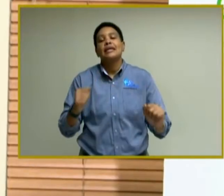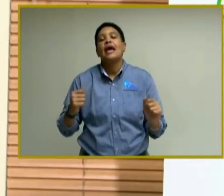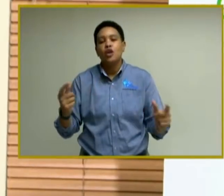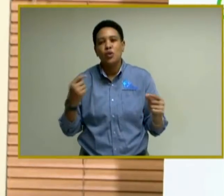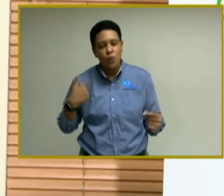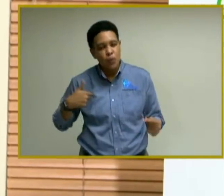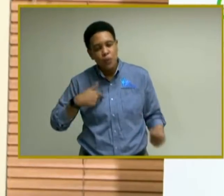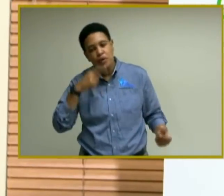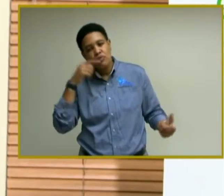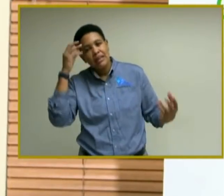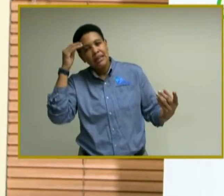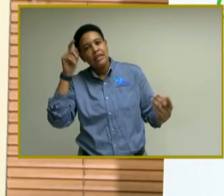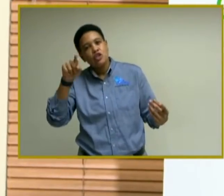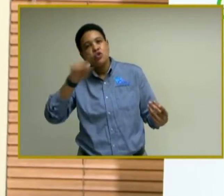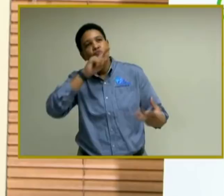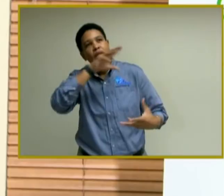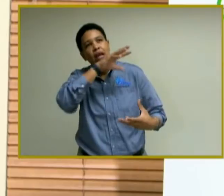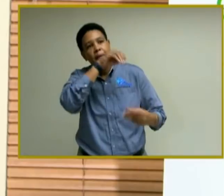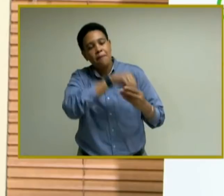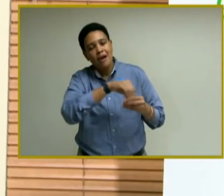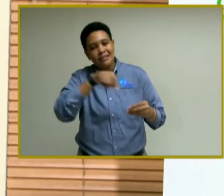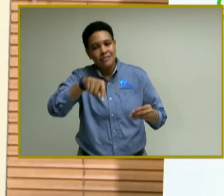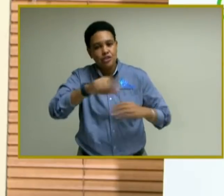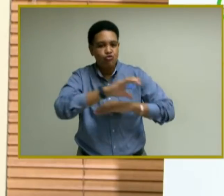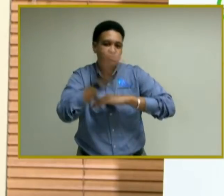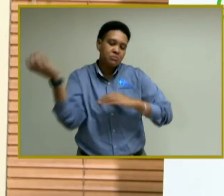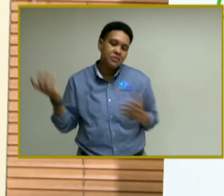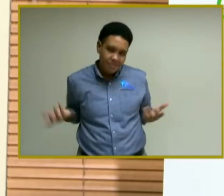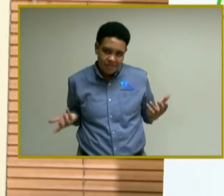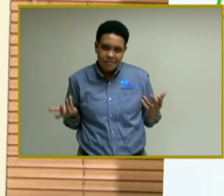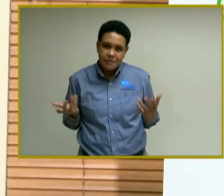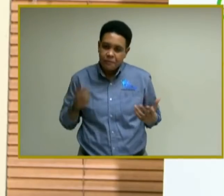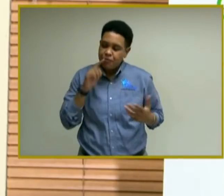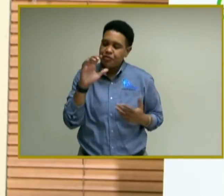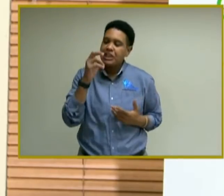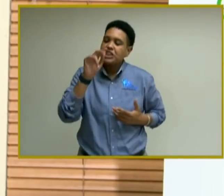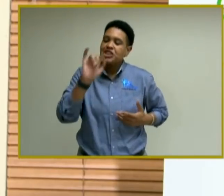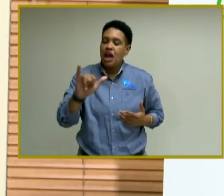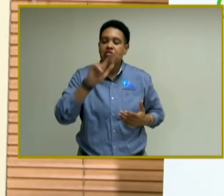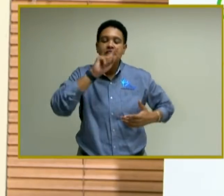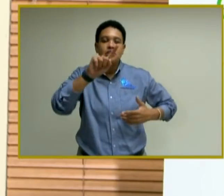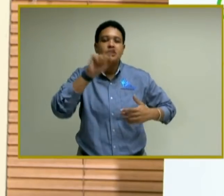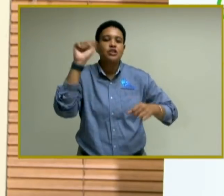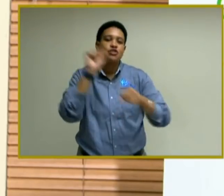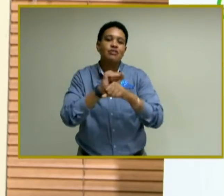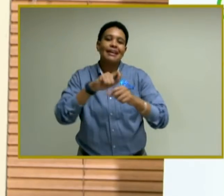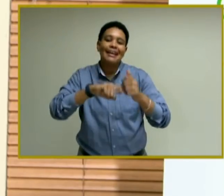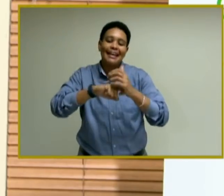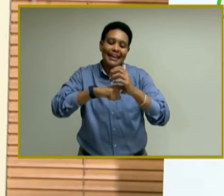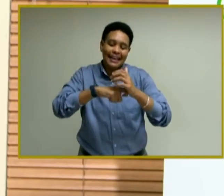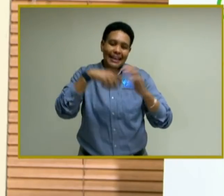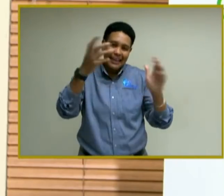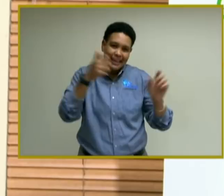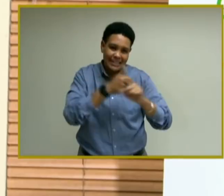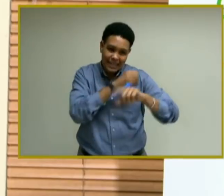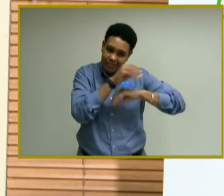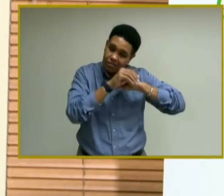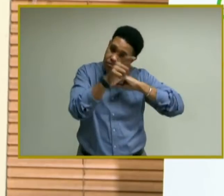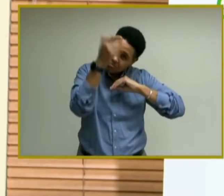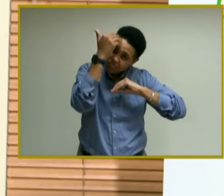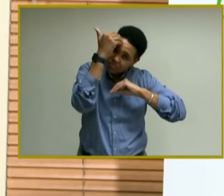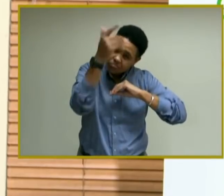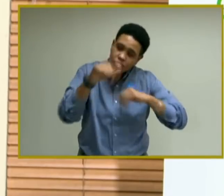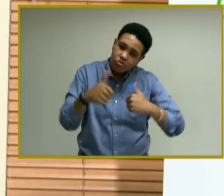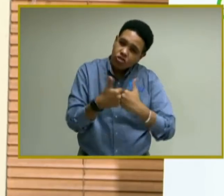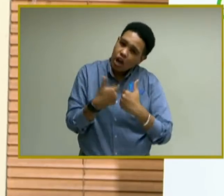we think that should be a part of this Christmas. Charity is very key. You know, as